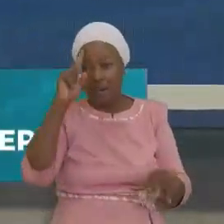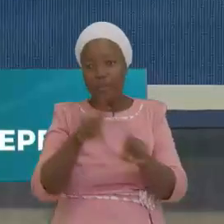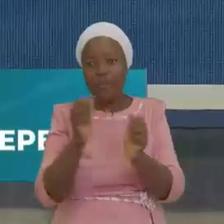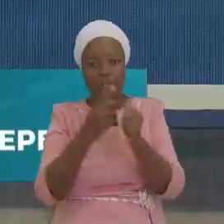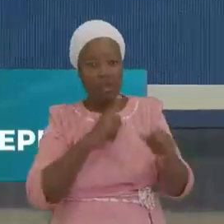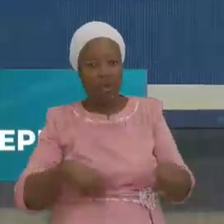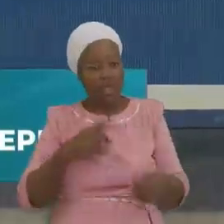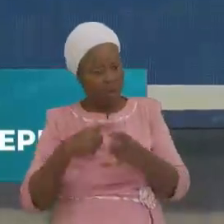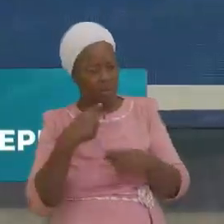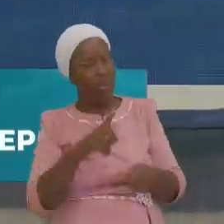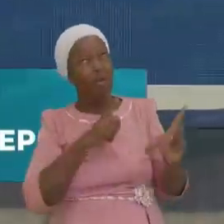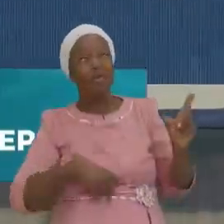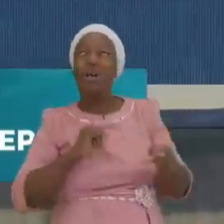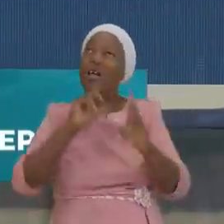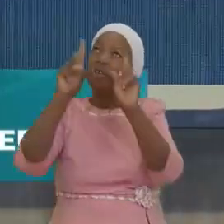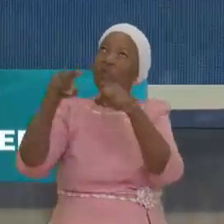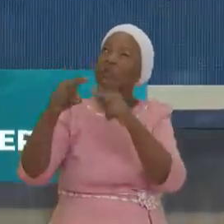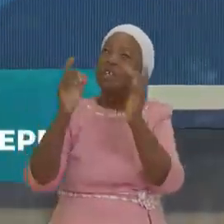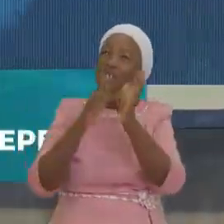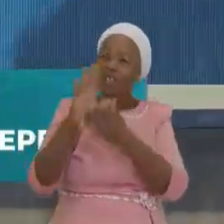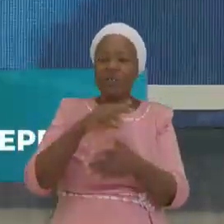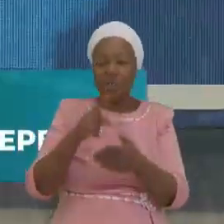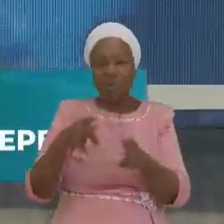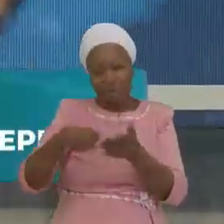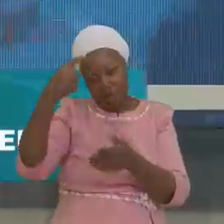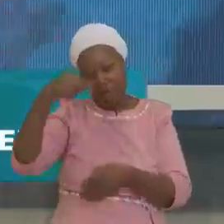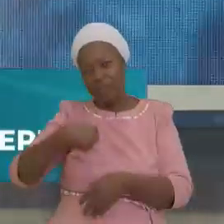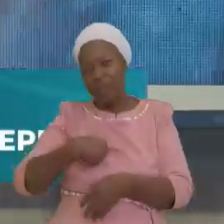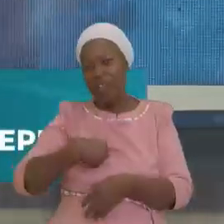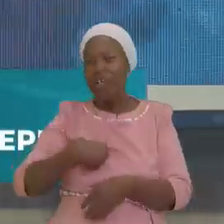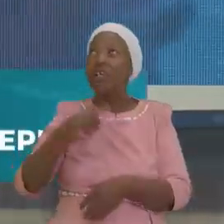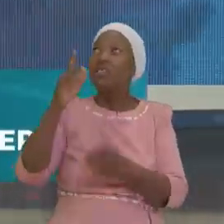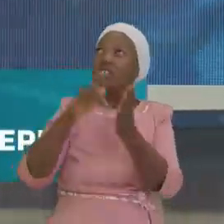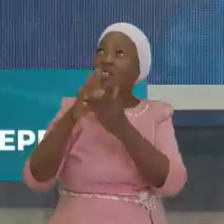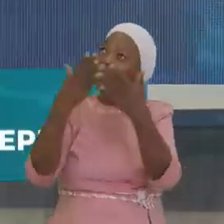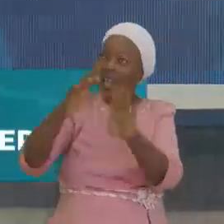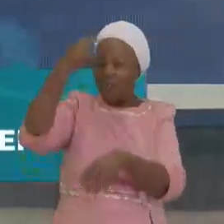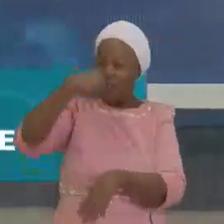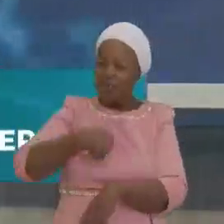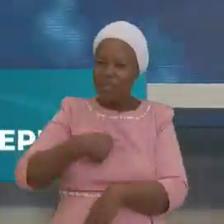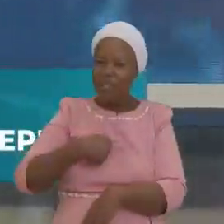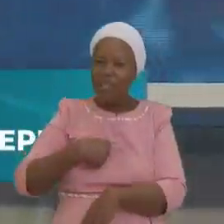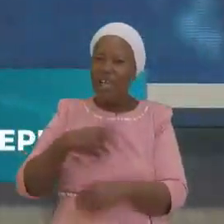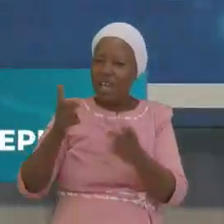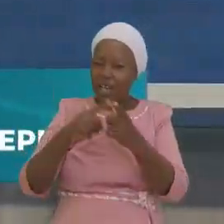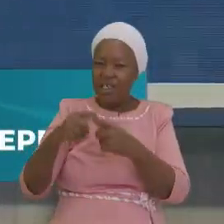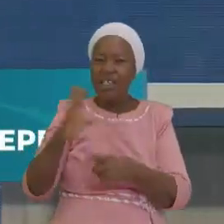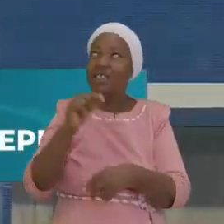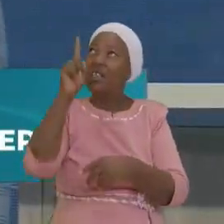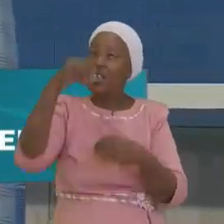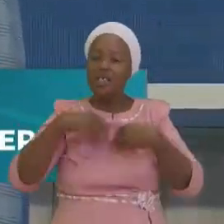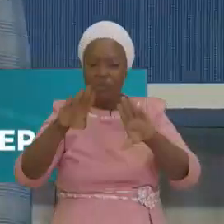come. Jesus came for me. Jesus died for me. And He has provided for